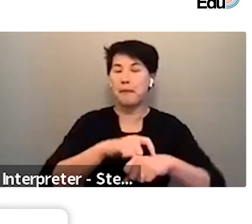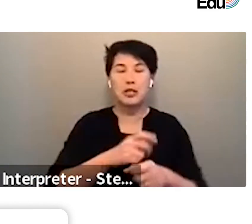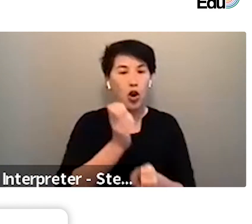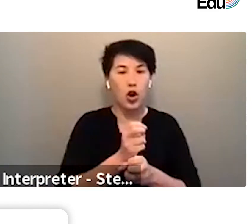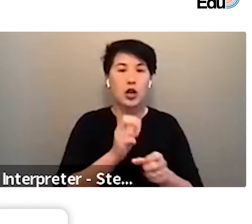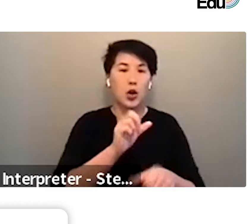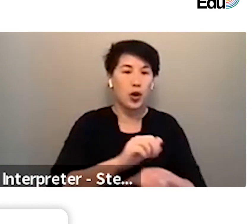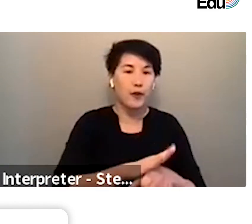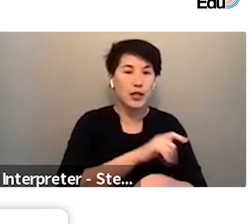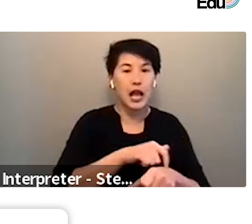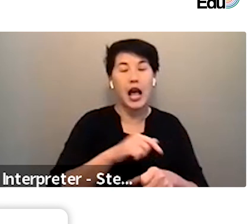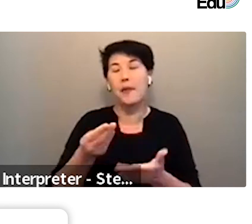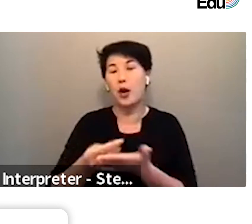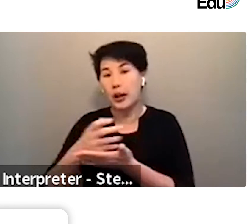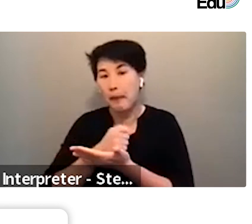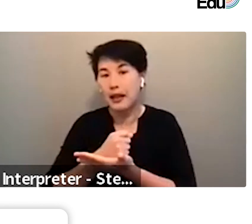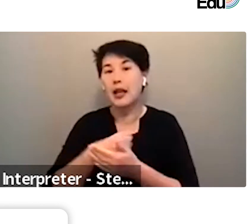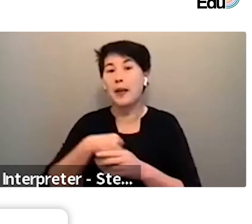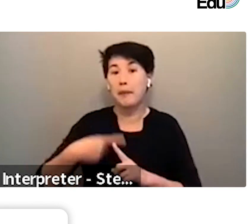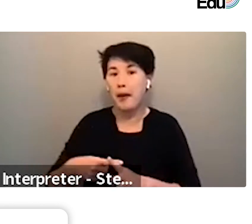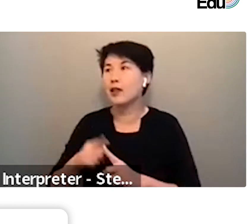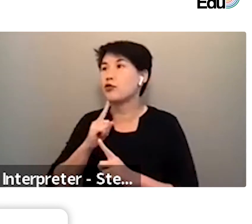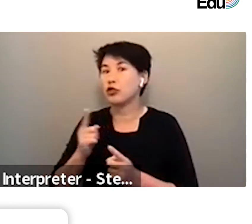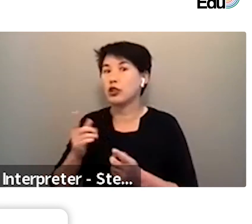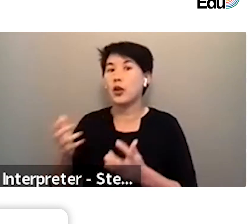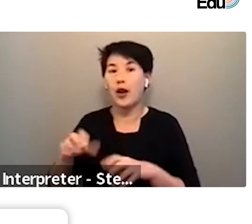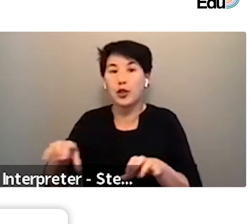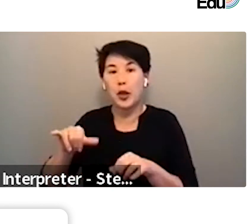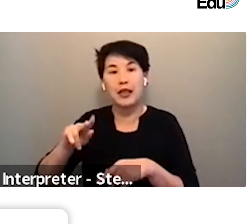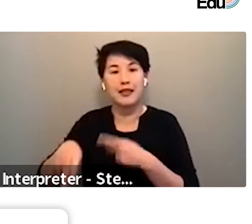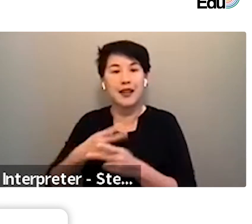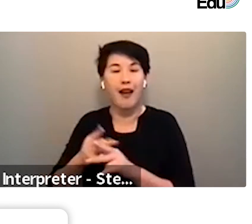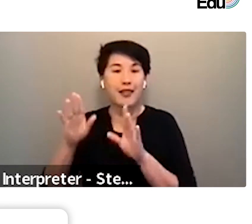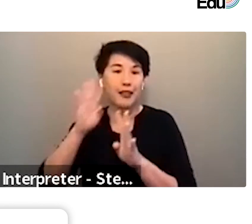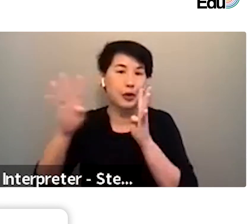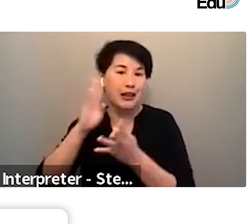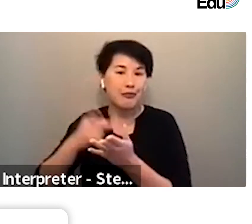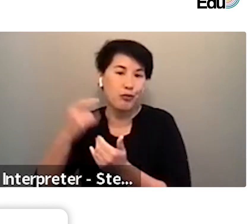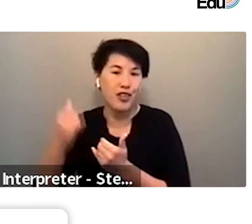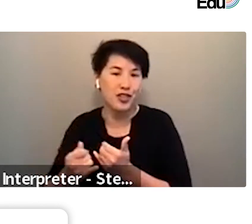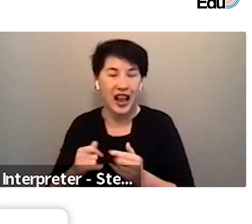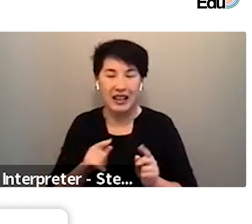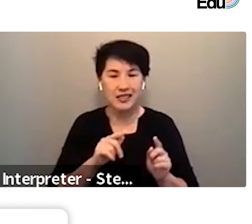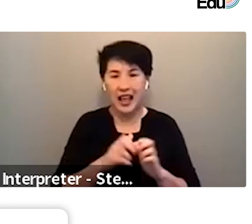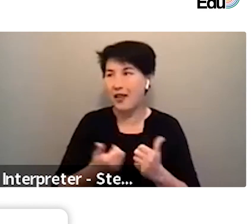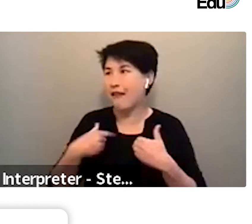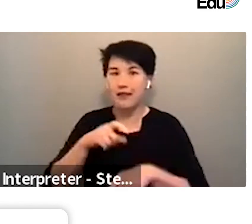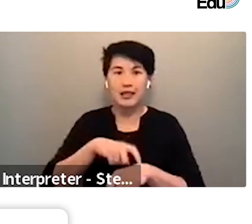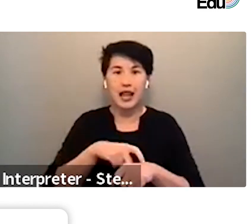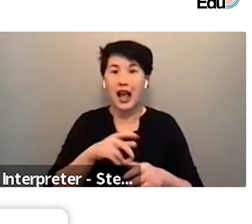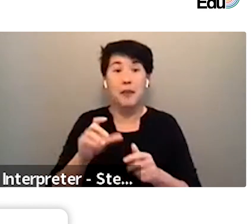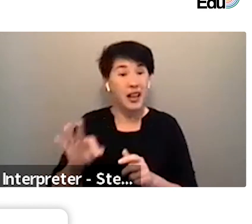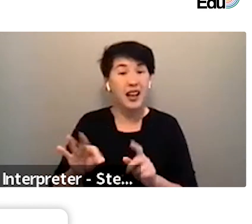and like make enough money to live, and then also really wanting to do like these kind of creative projects. But this, if you just are really passionate